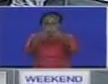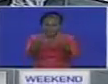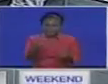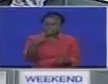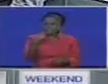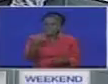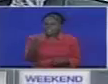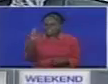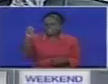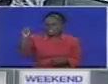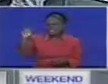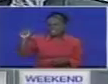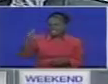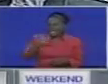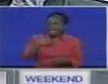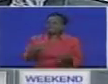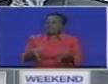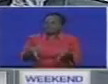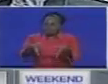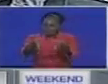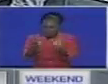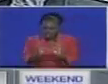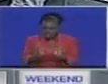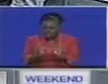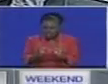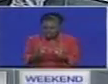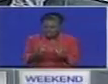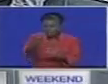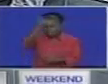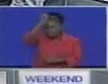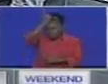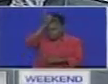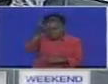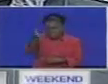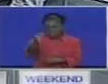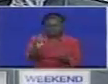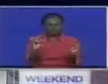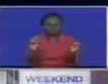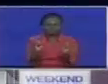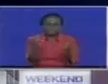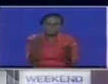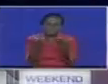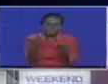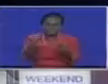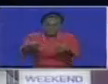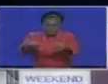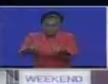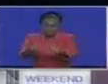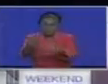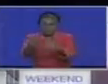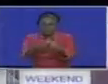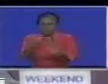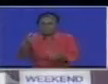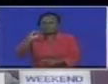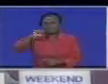that TNA has officials and structures up to the grassroots, mm-hmm. I think unless they inherited from other political parties,